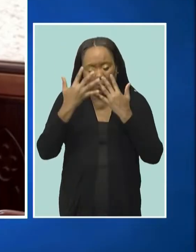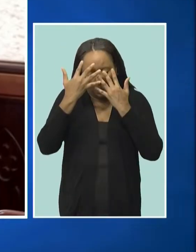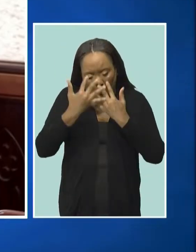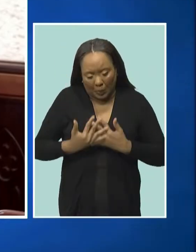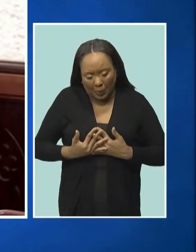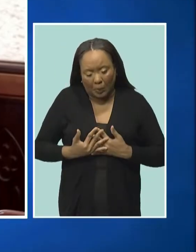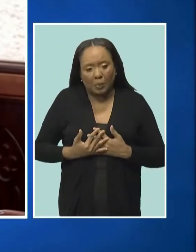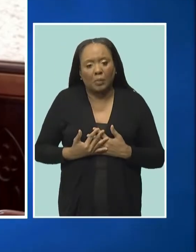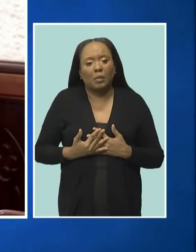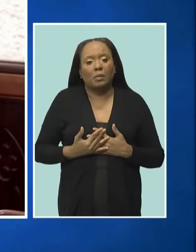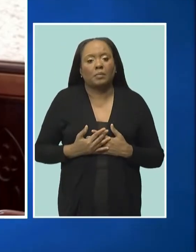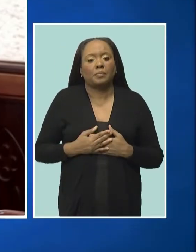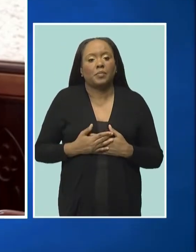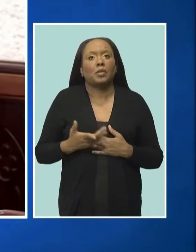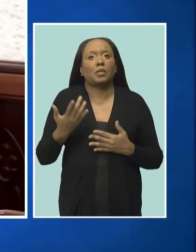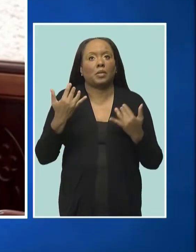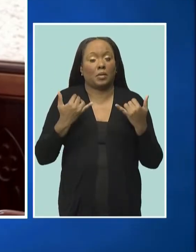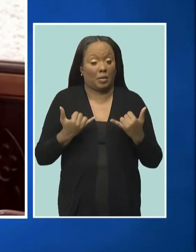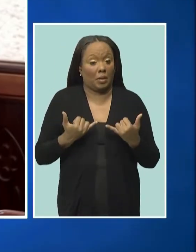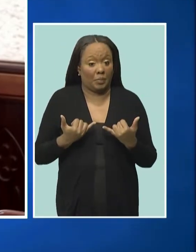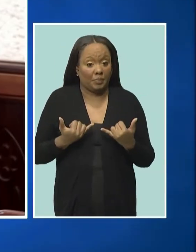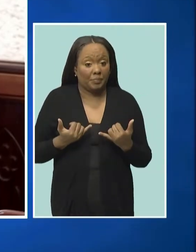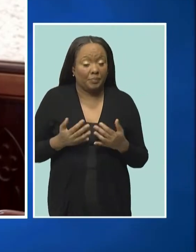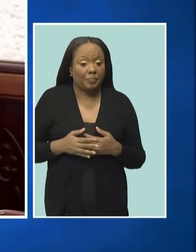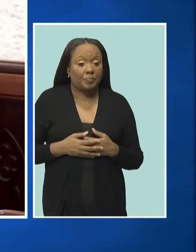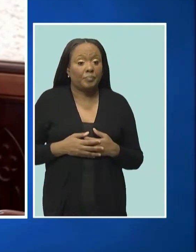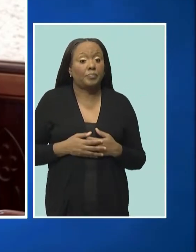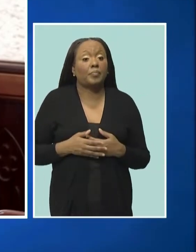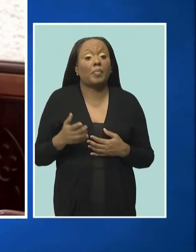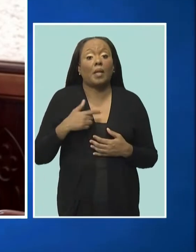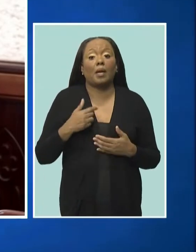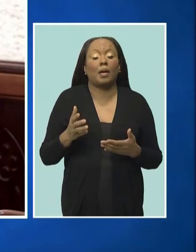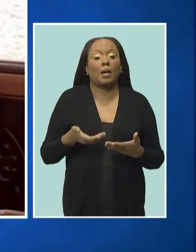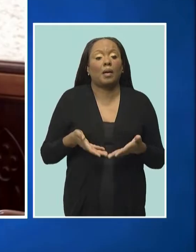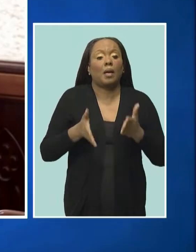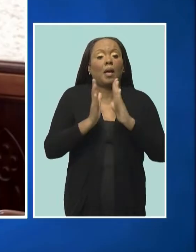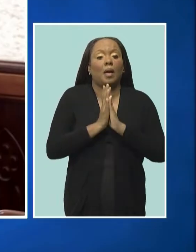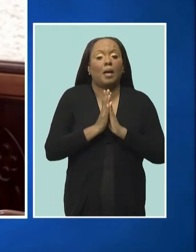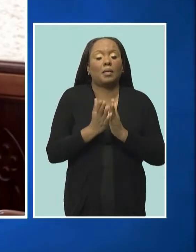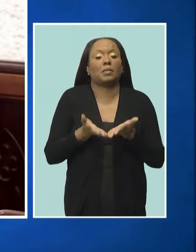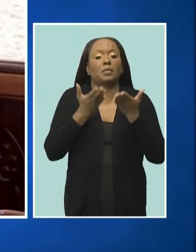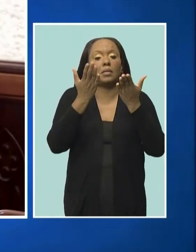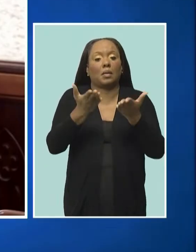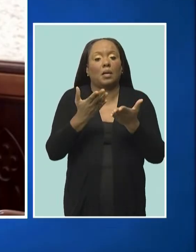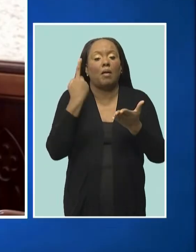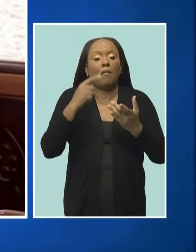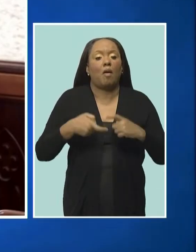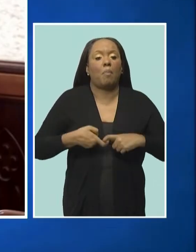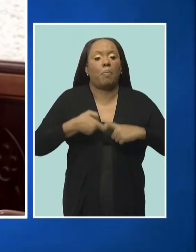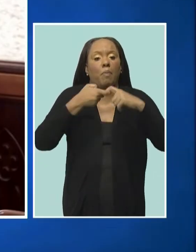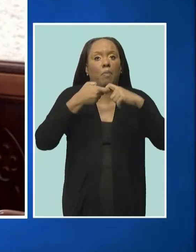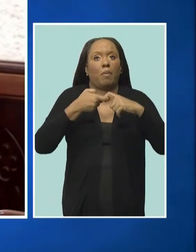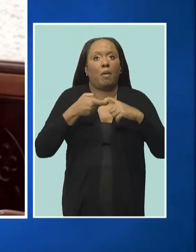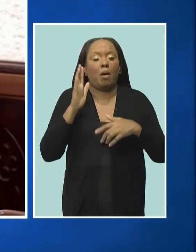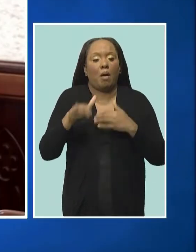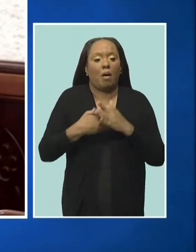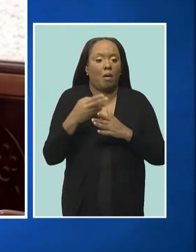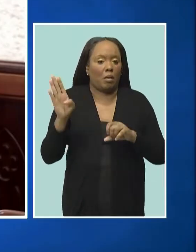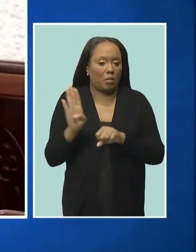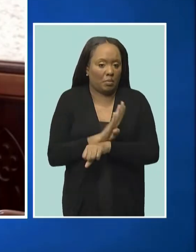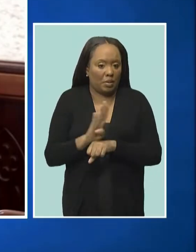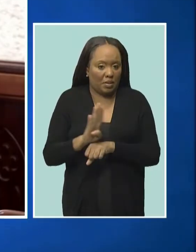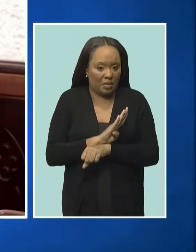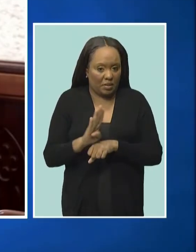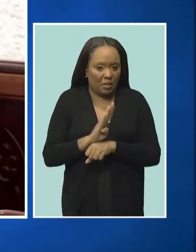And therefore, I beg to move the adjournment of the House and all business that would be